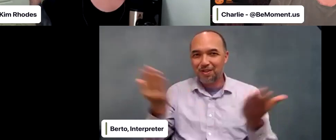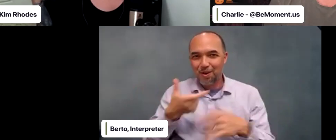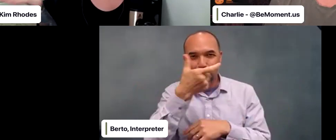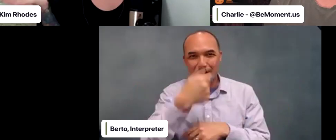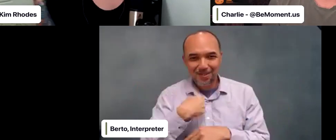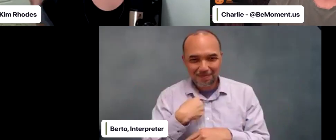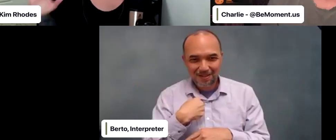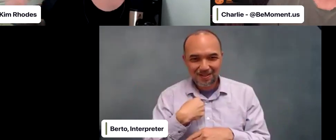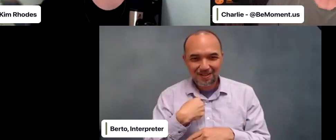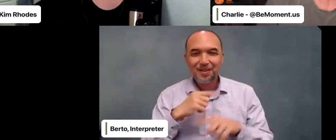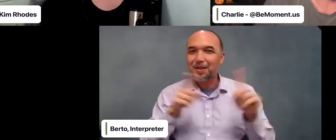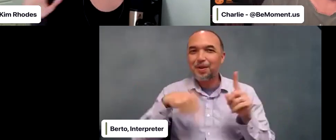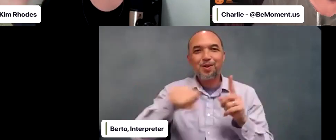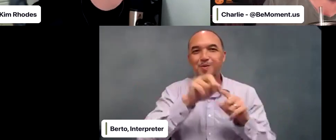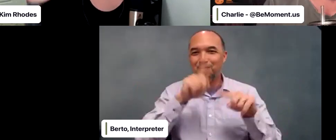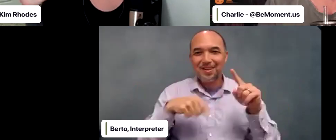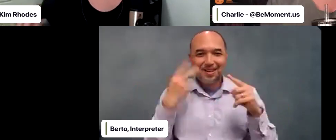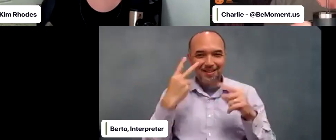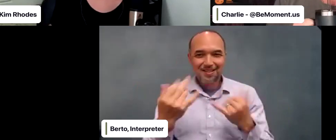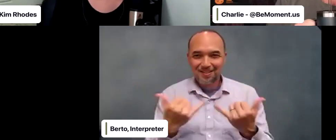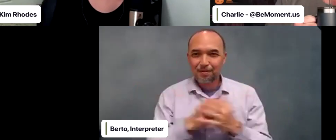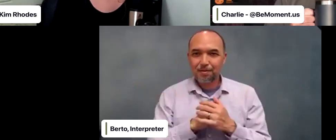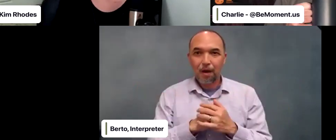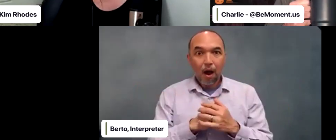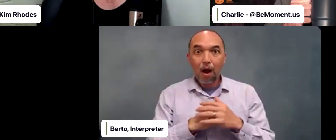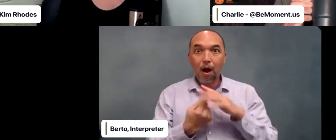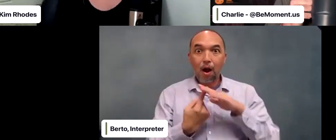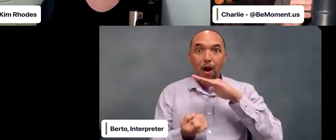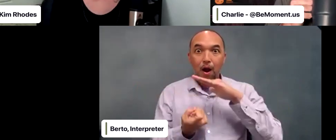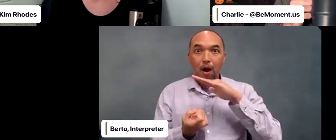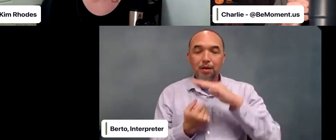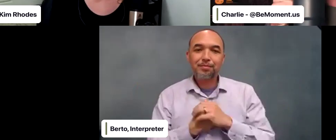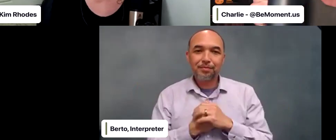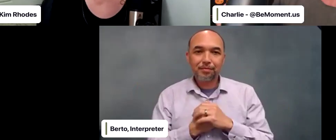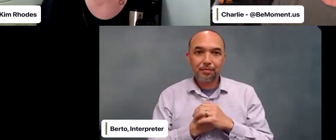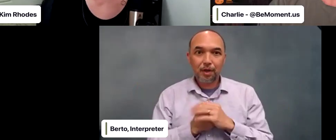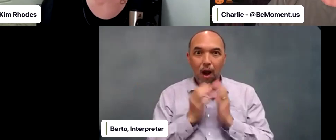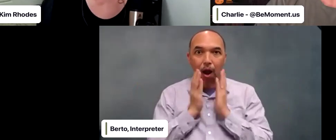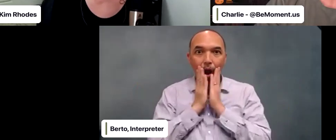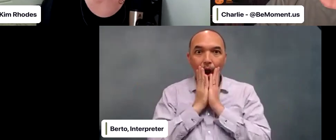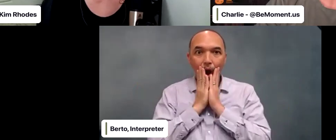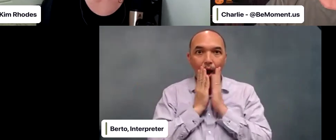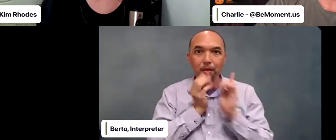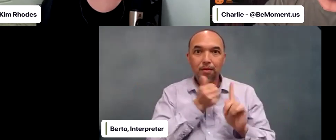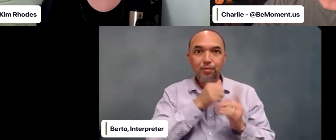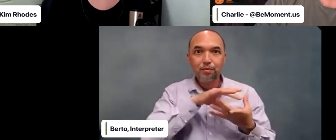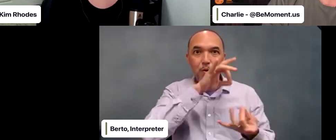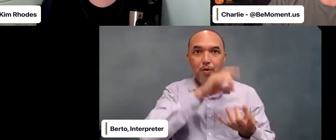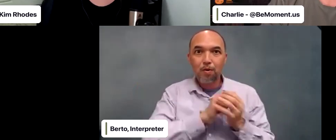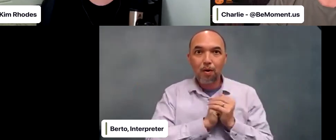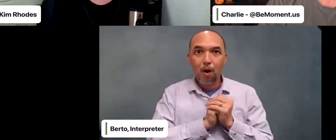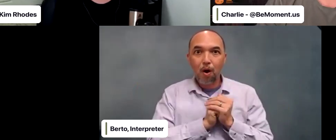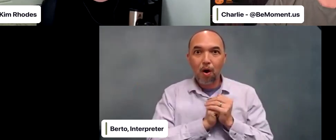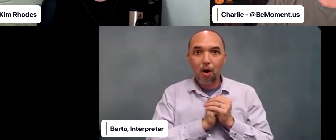excited But for all there the now they're spooky. not. Where did they go? It's like they disappeared. It's like they were ghosts. Now,